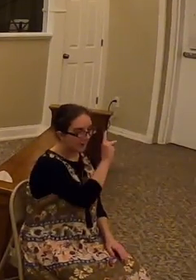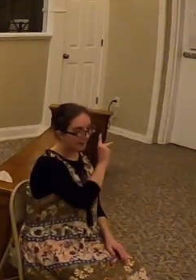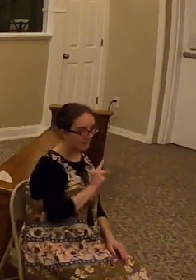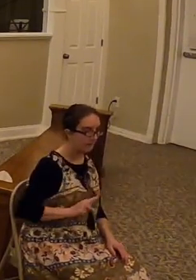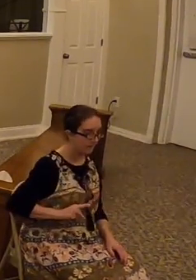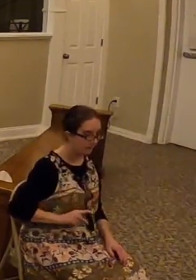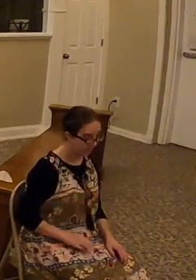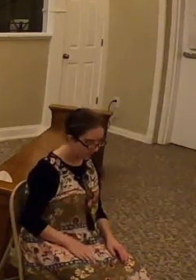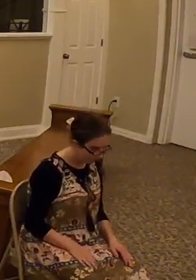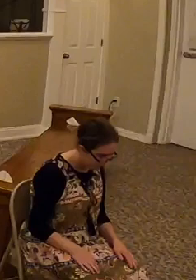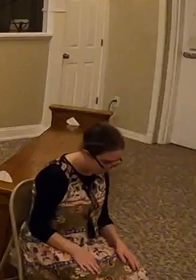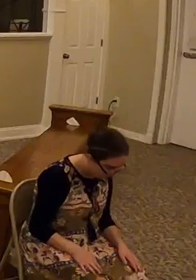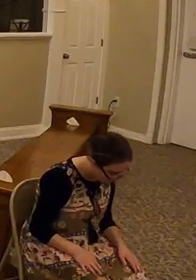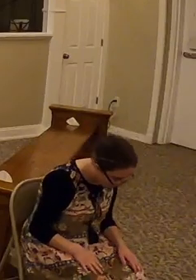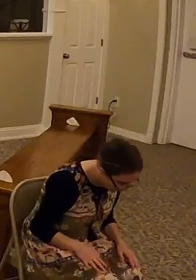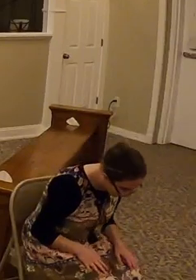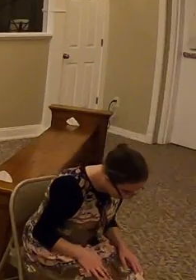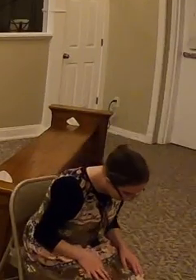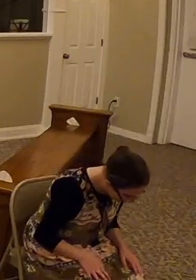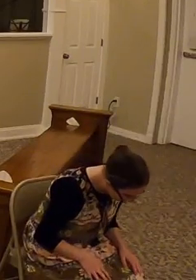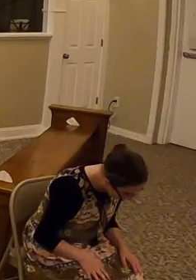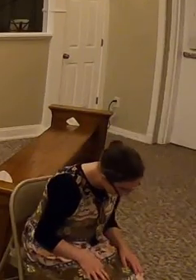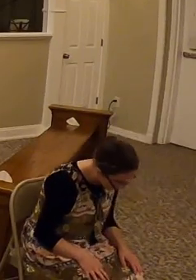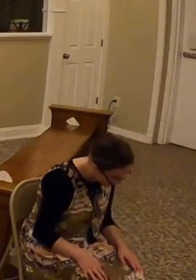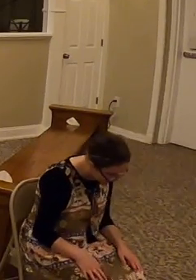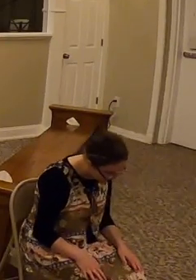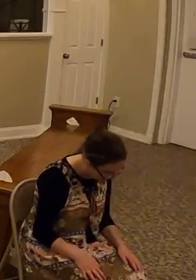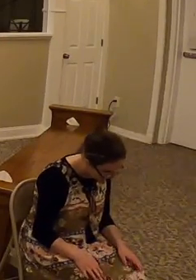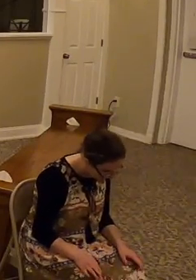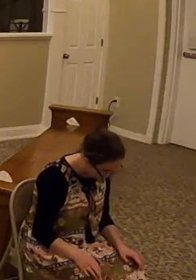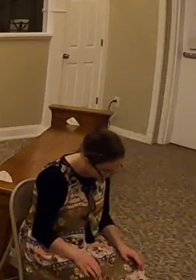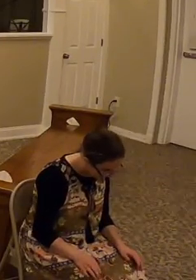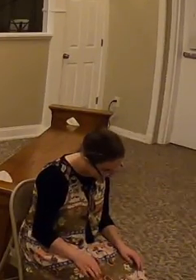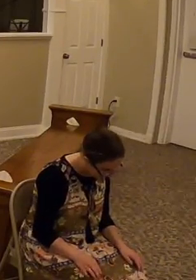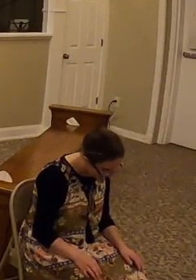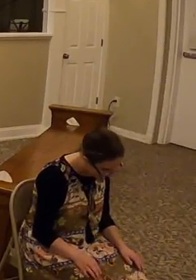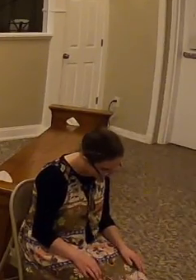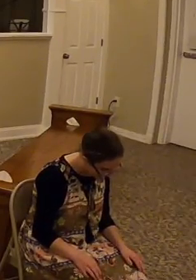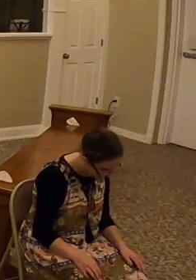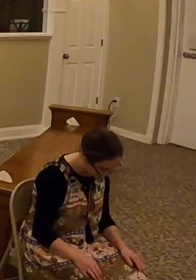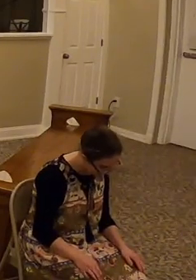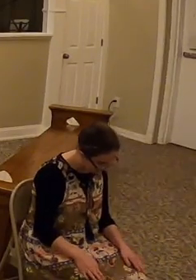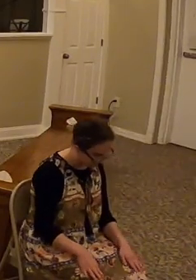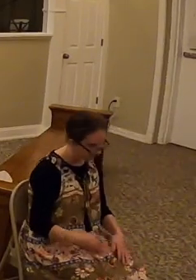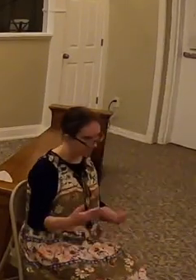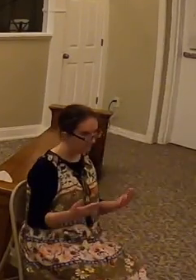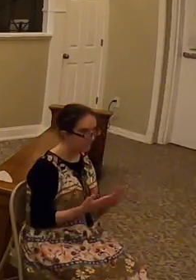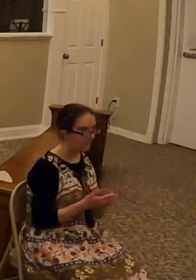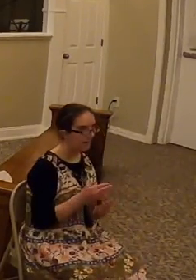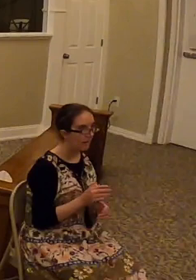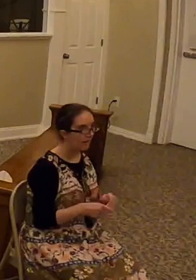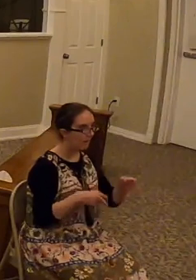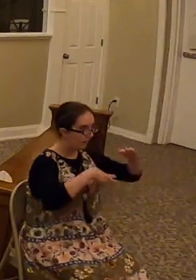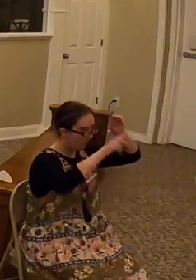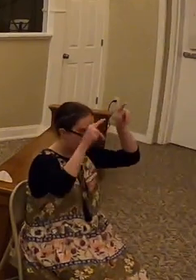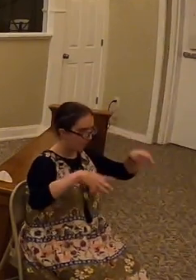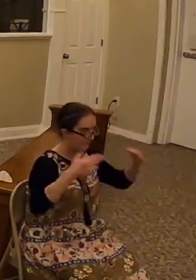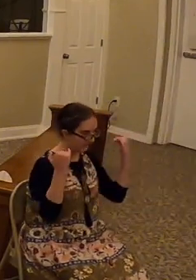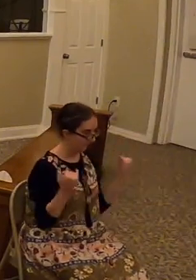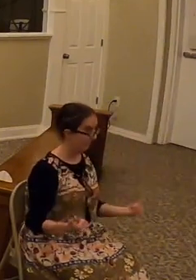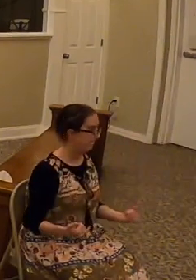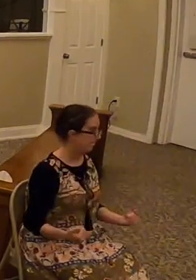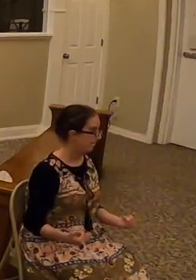king. Now, filling the office of the prophet, you know, y'all, a lot of people hear these guys that are prophets